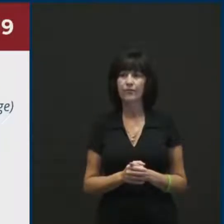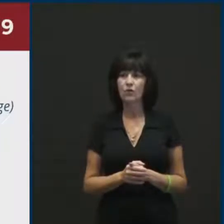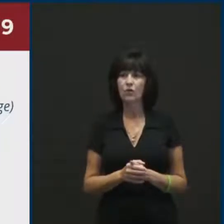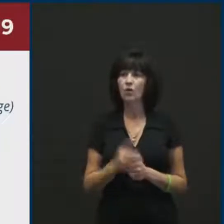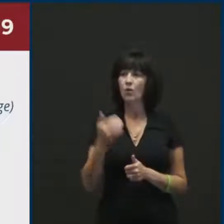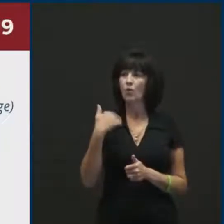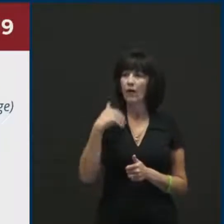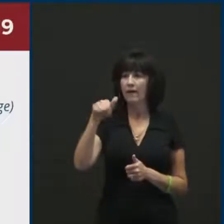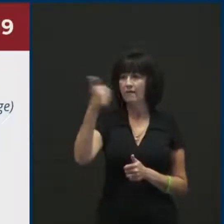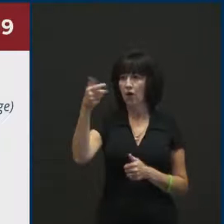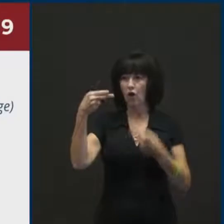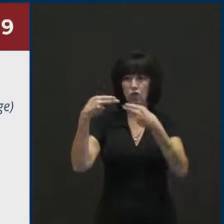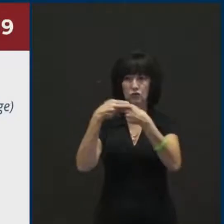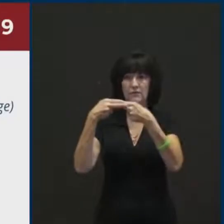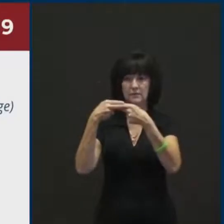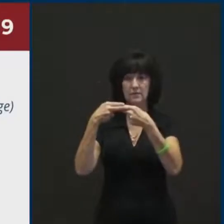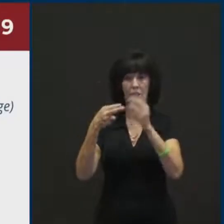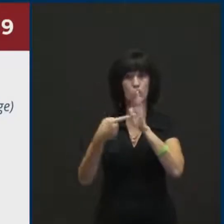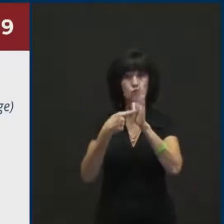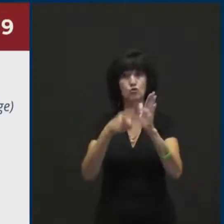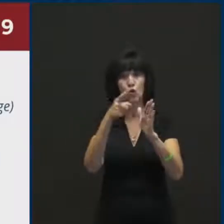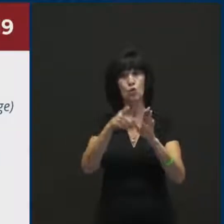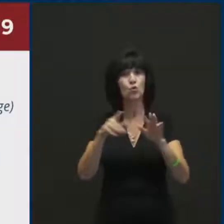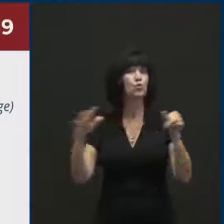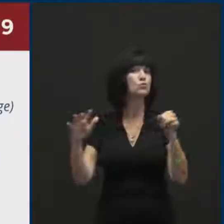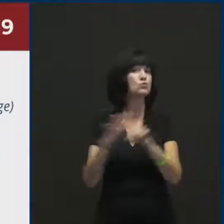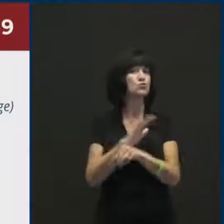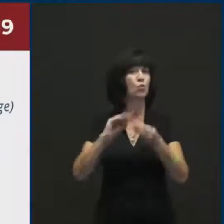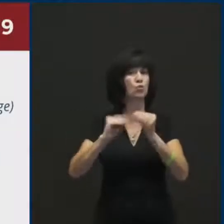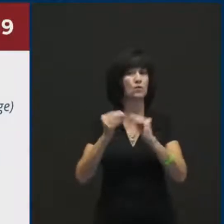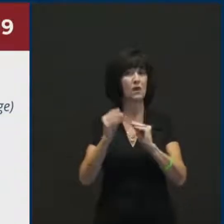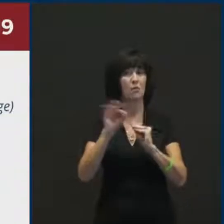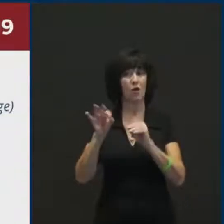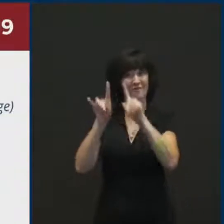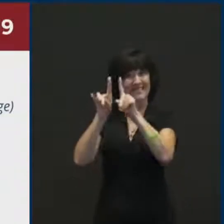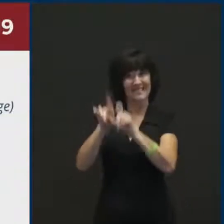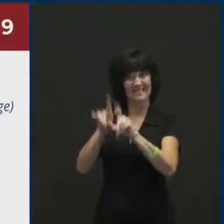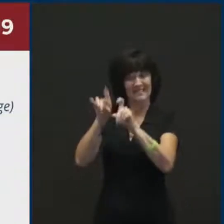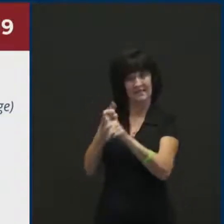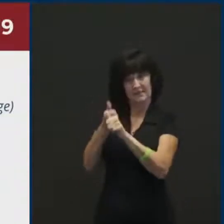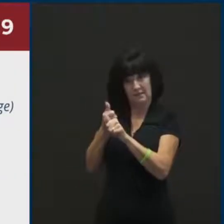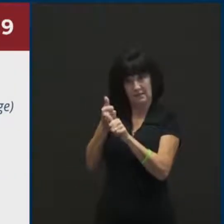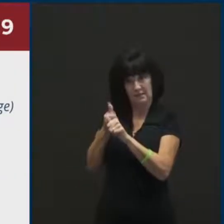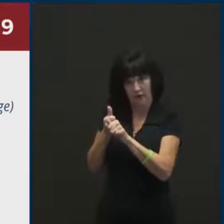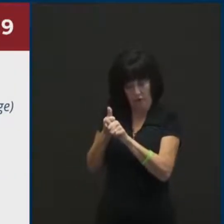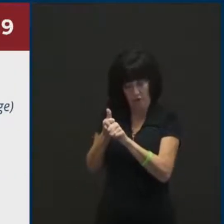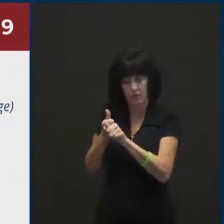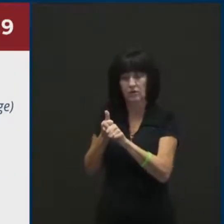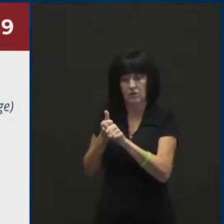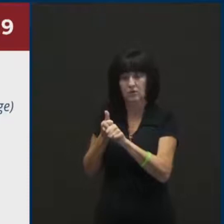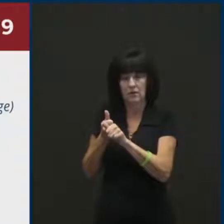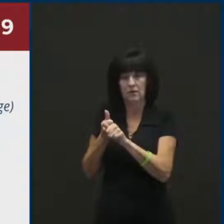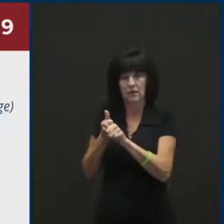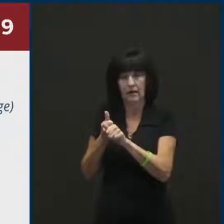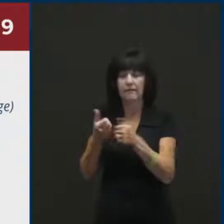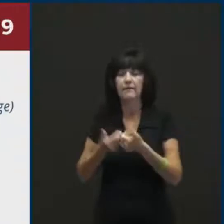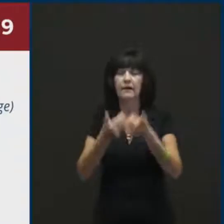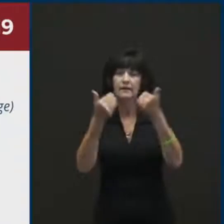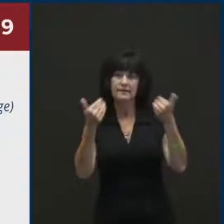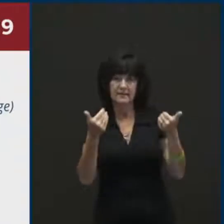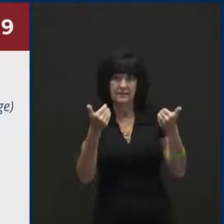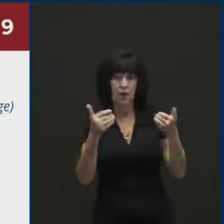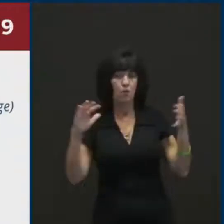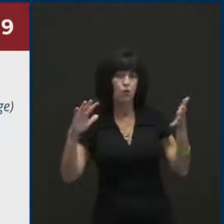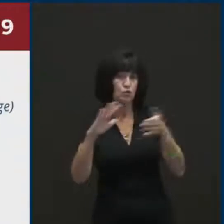that shows the total number of tests that we've done, and then the total number of percent or the persons that have